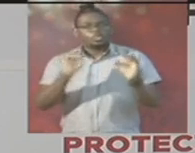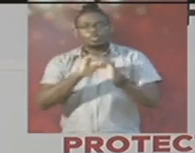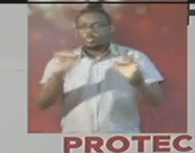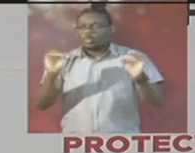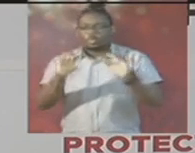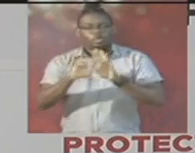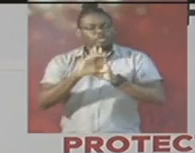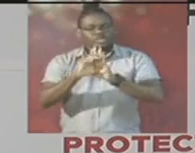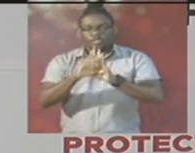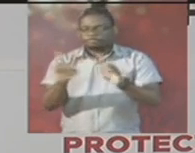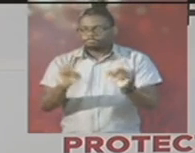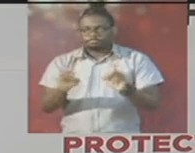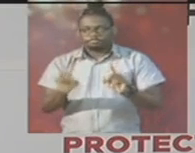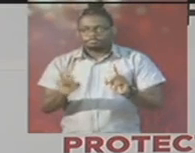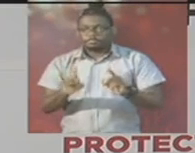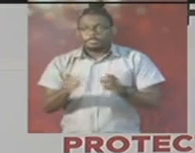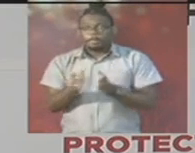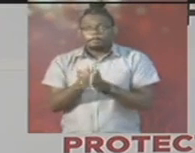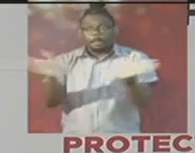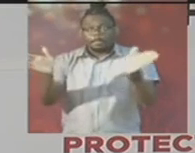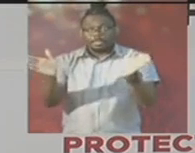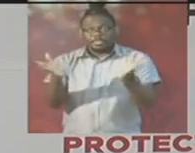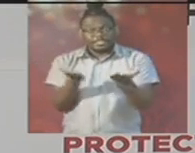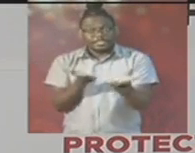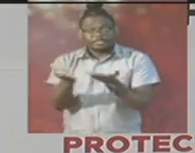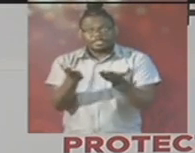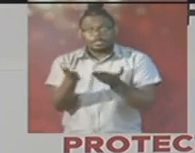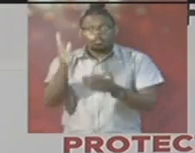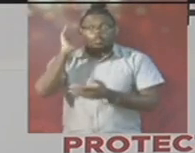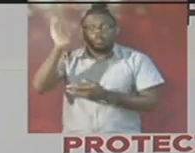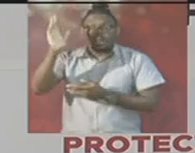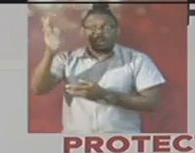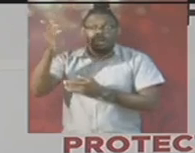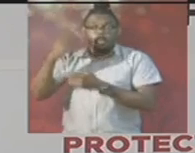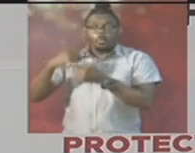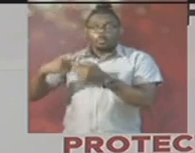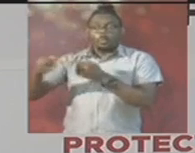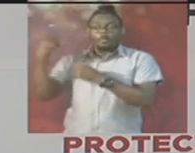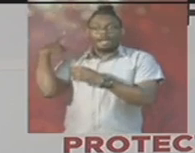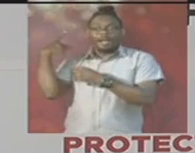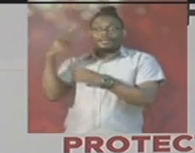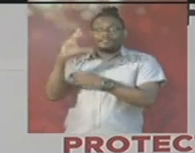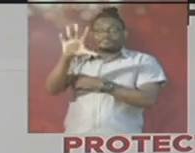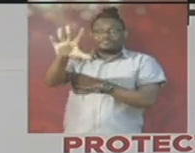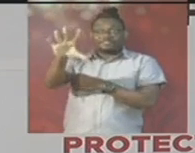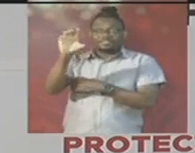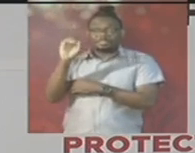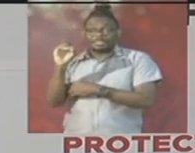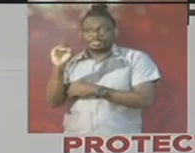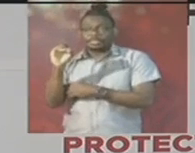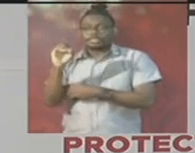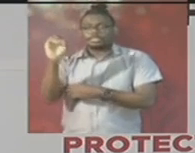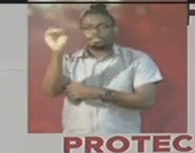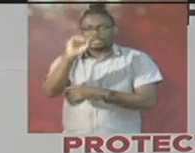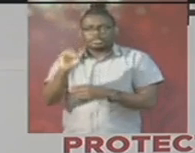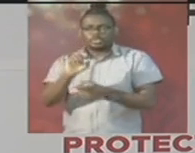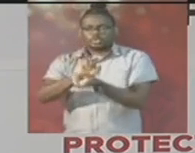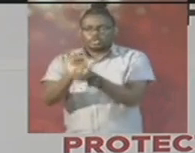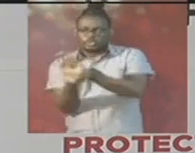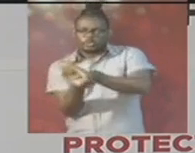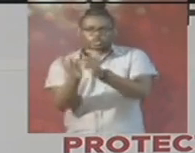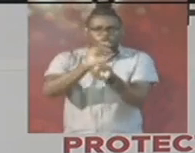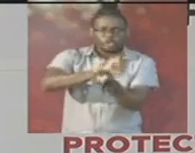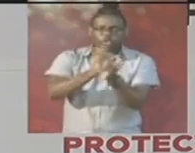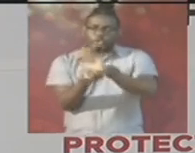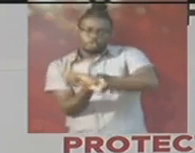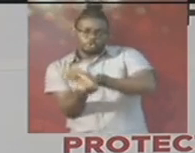The public service will revert to 50% on a rotational basis. This will